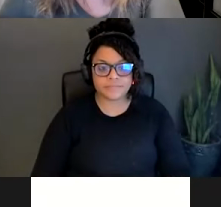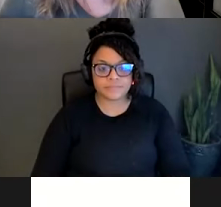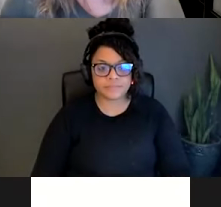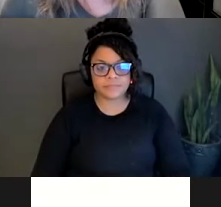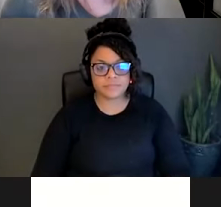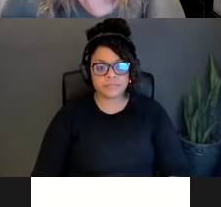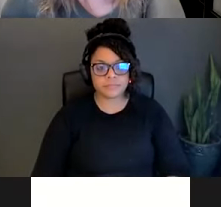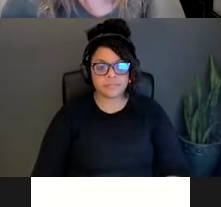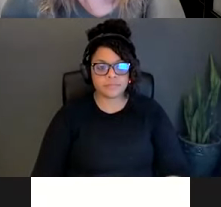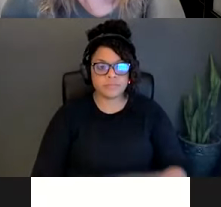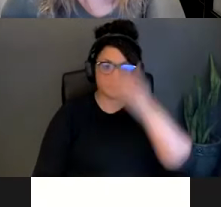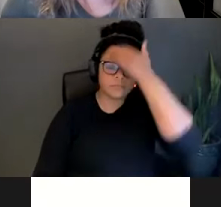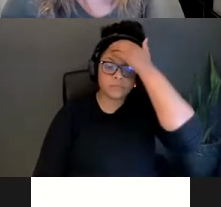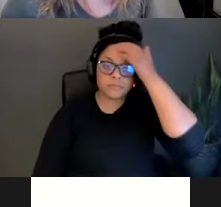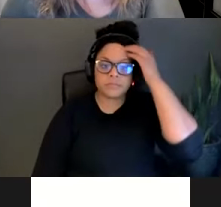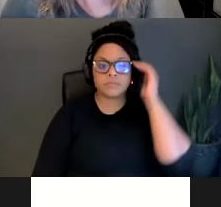I don't know if